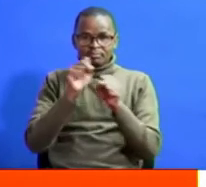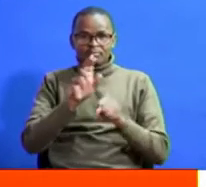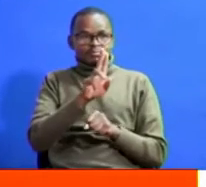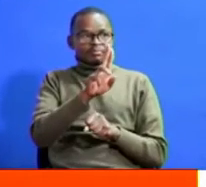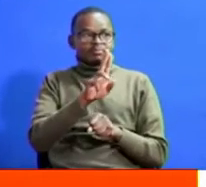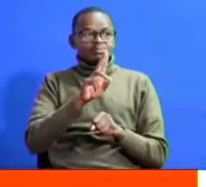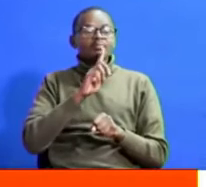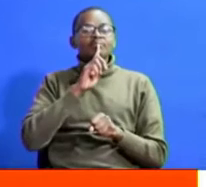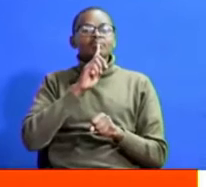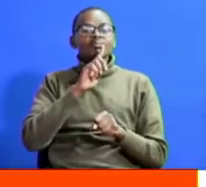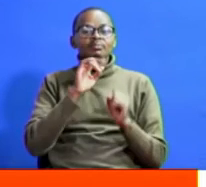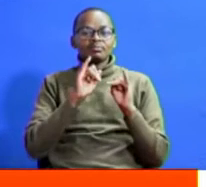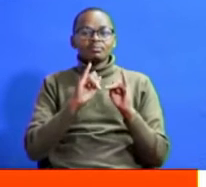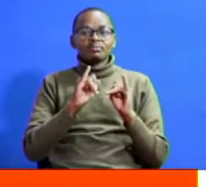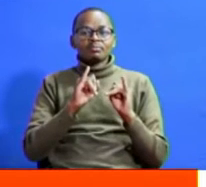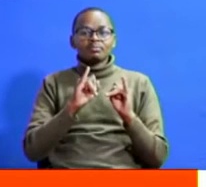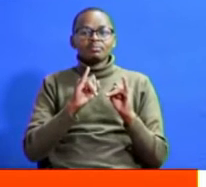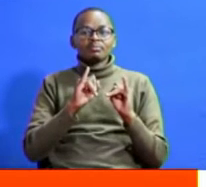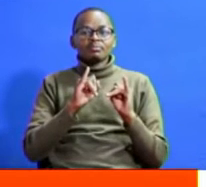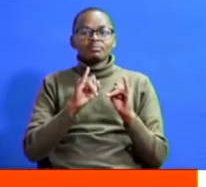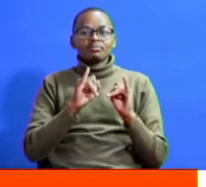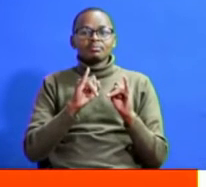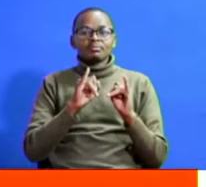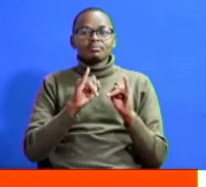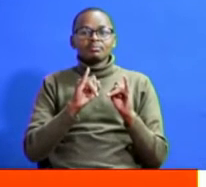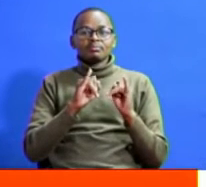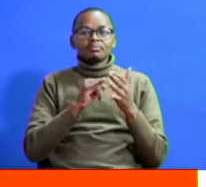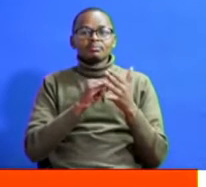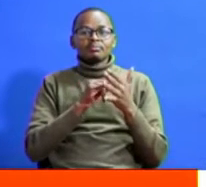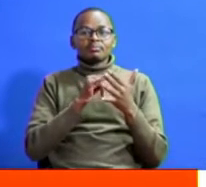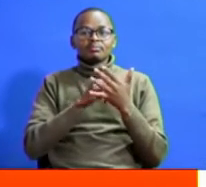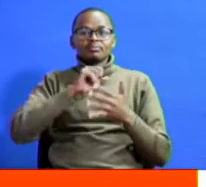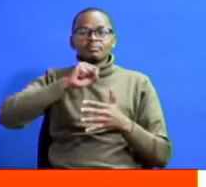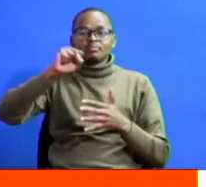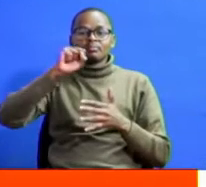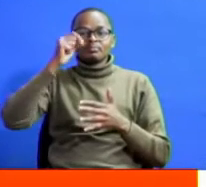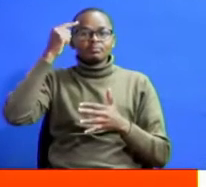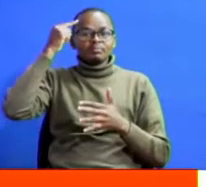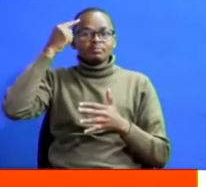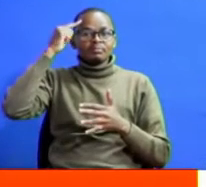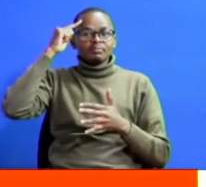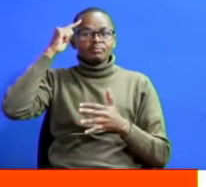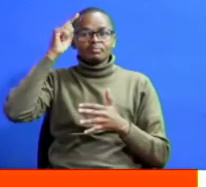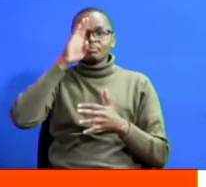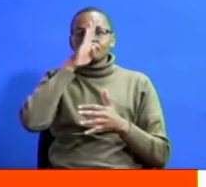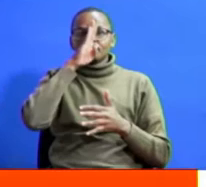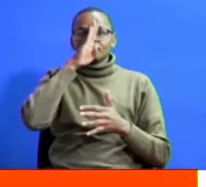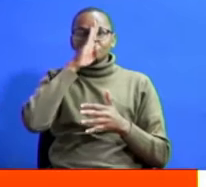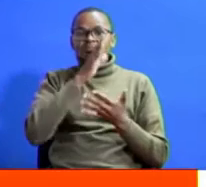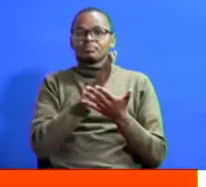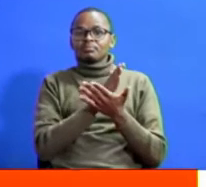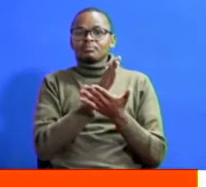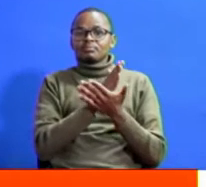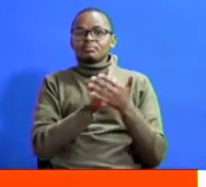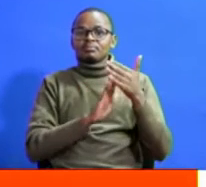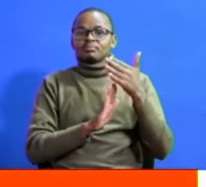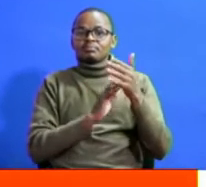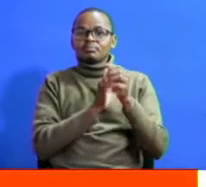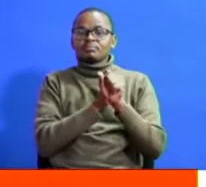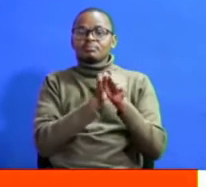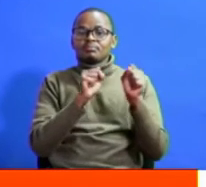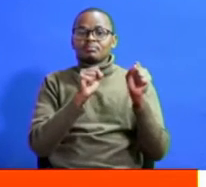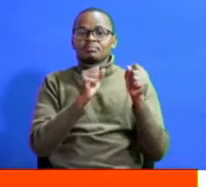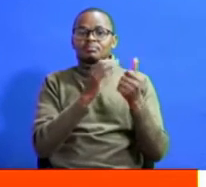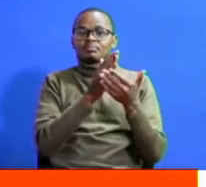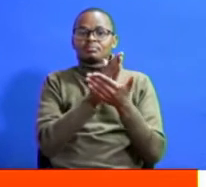Kenyatta, saying that he's now, it is all politics. Do you think he was being sincere? The deputy president is being